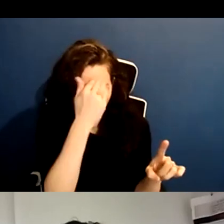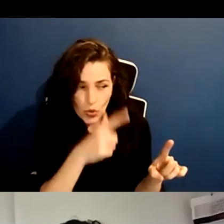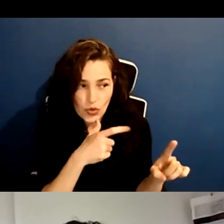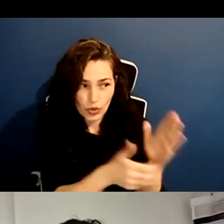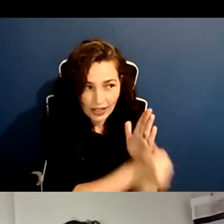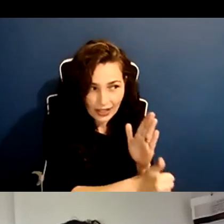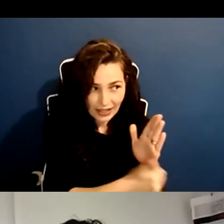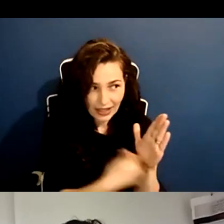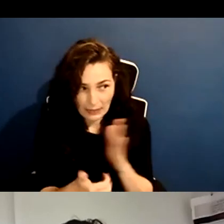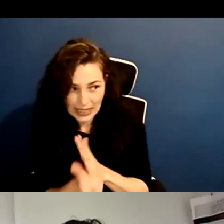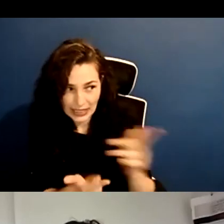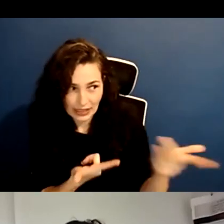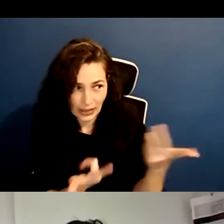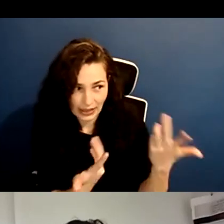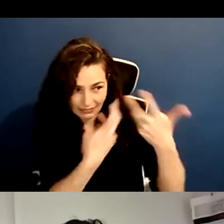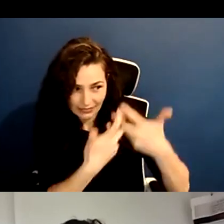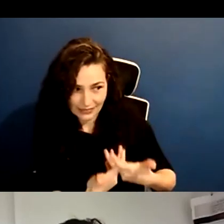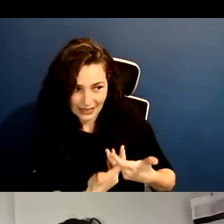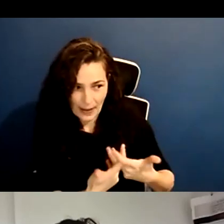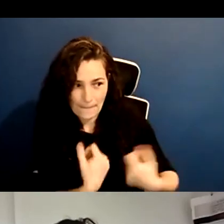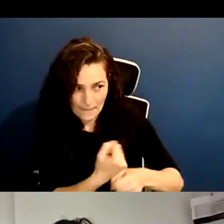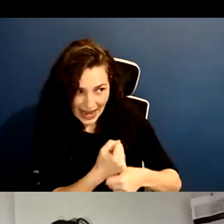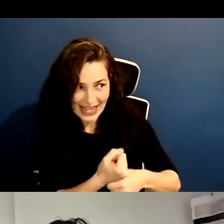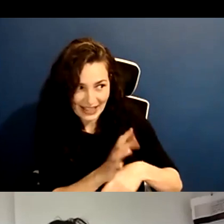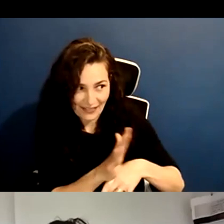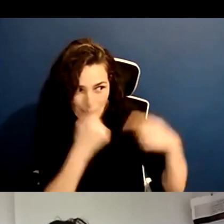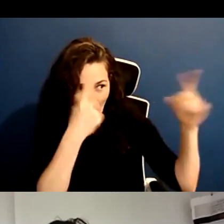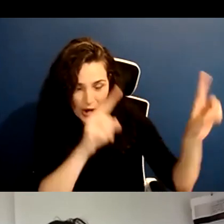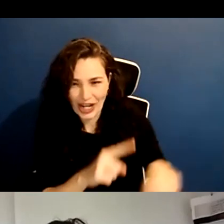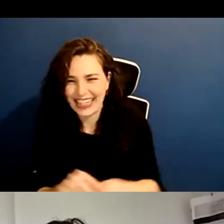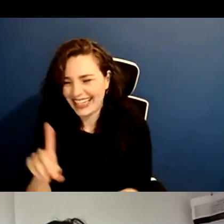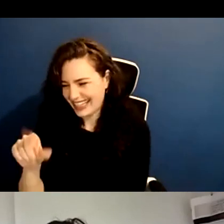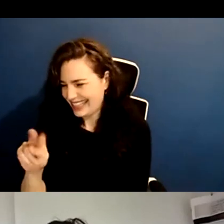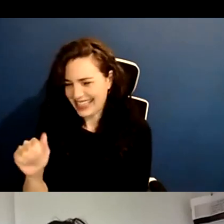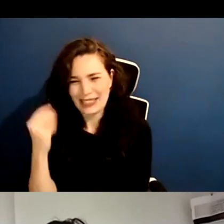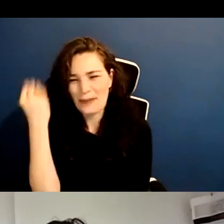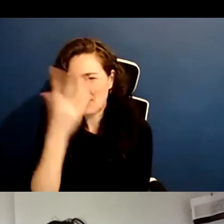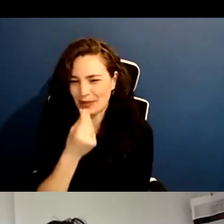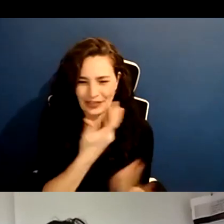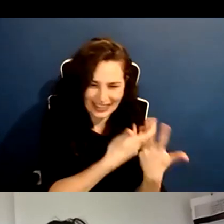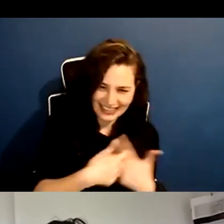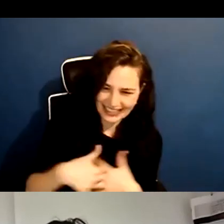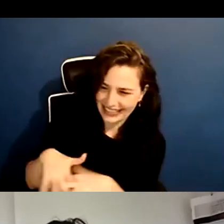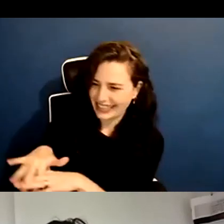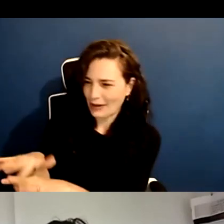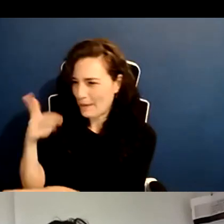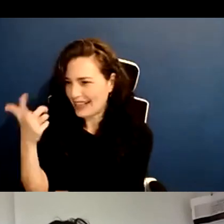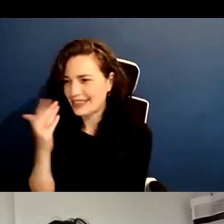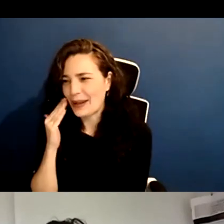film work? Yes. That's a beautiful segue into, so you go out